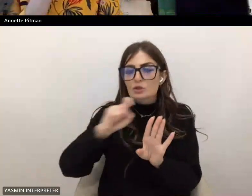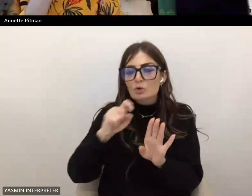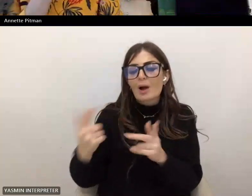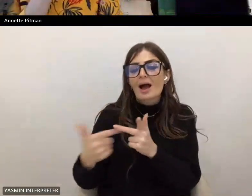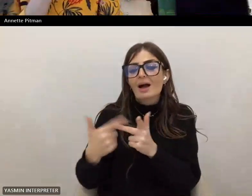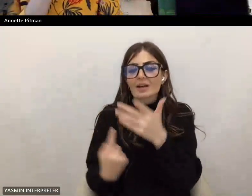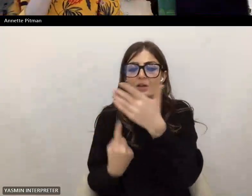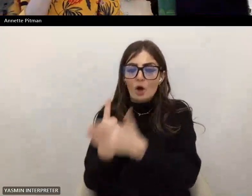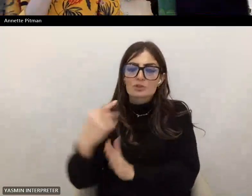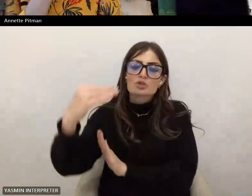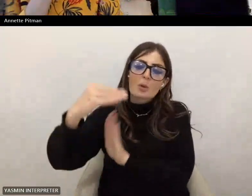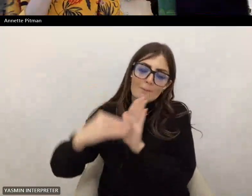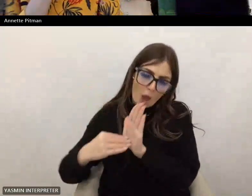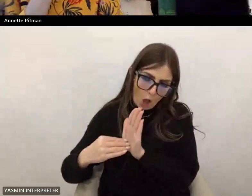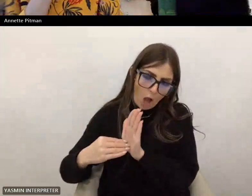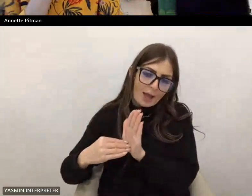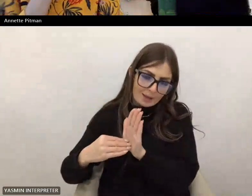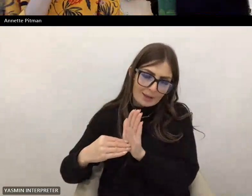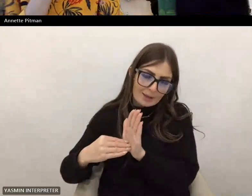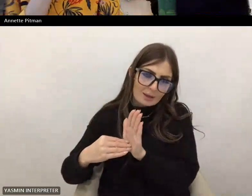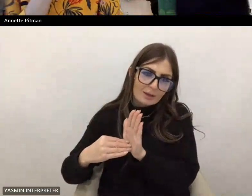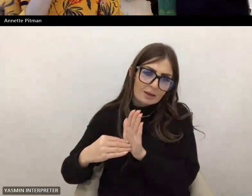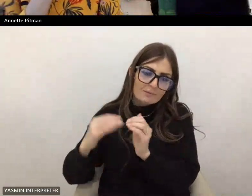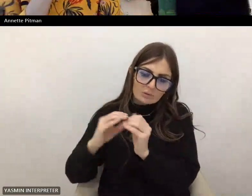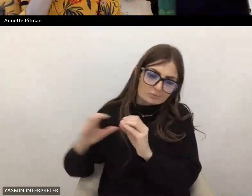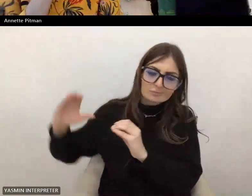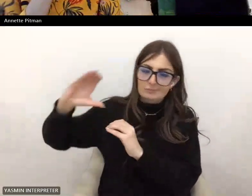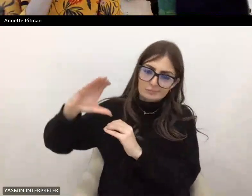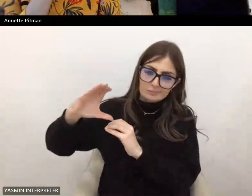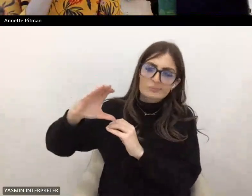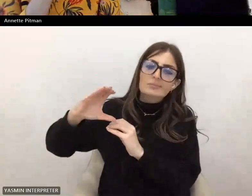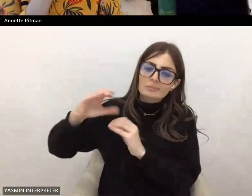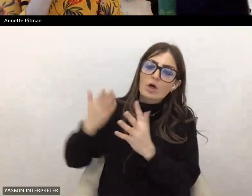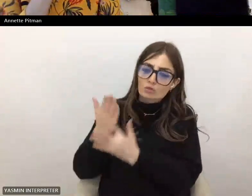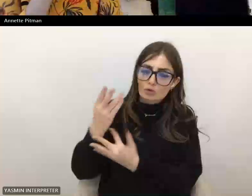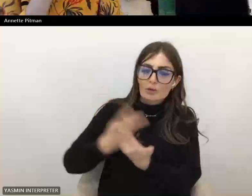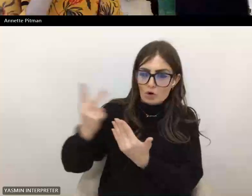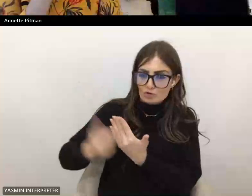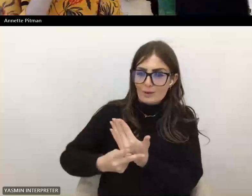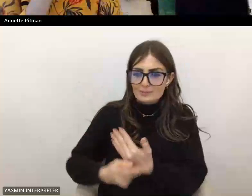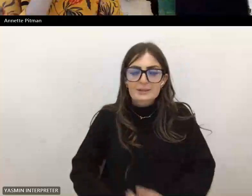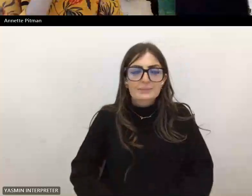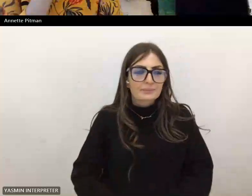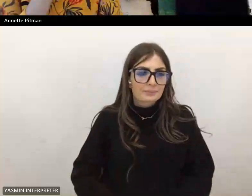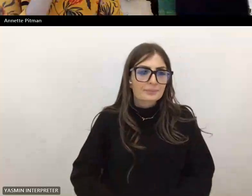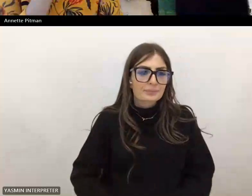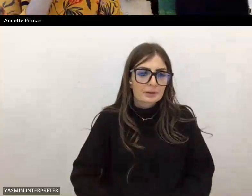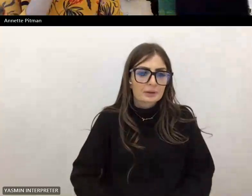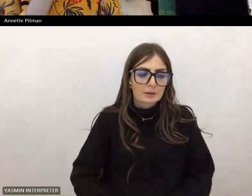to apply for a greater funding amount through those programs.